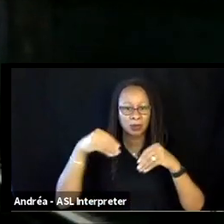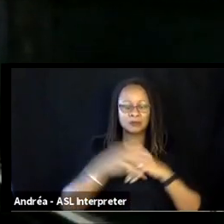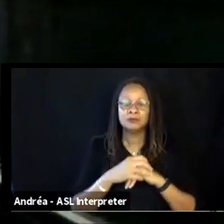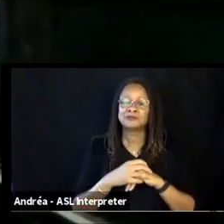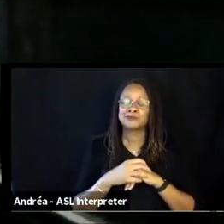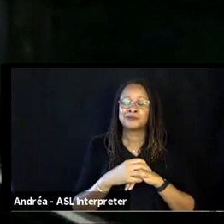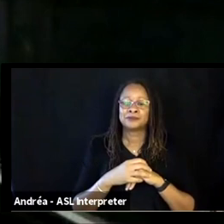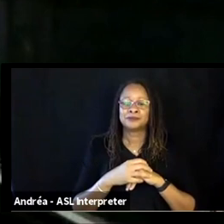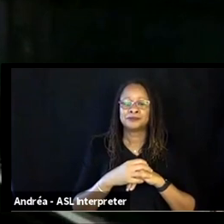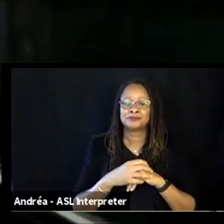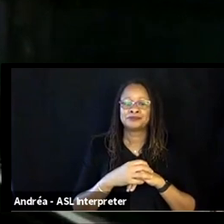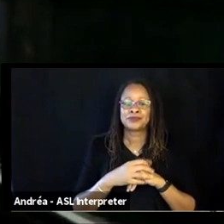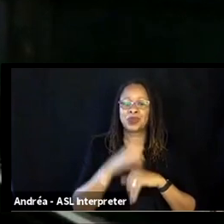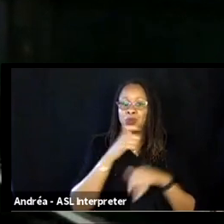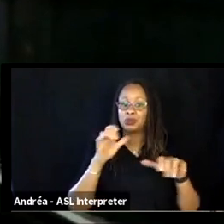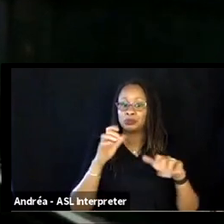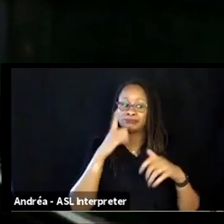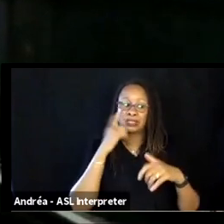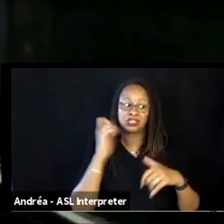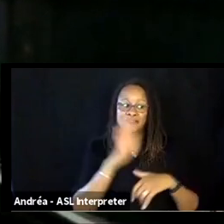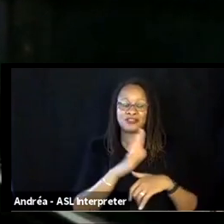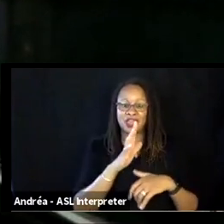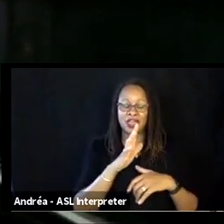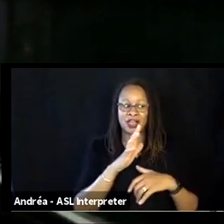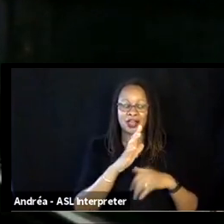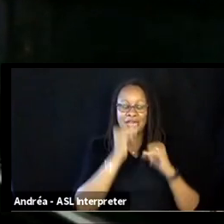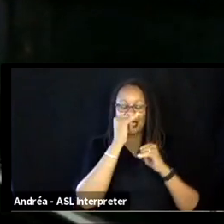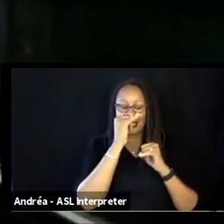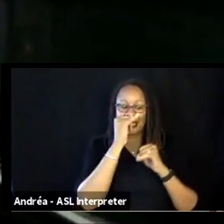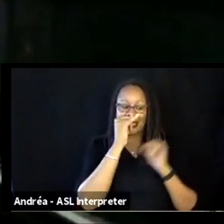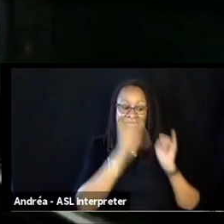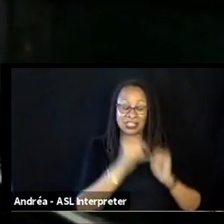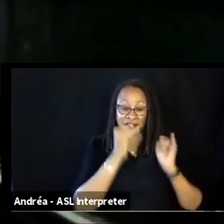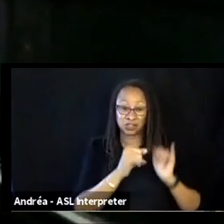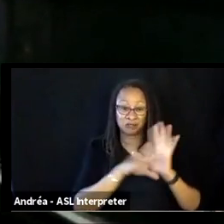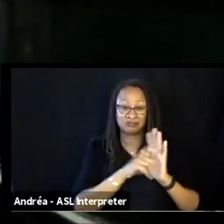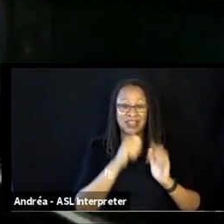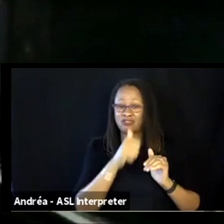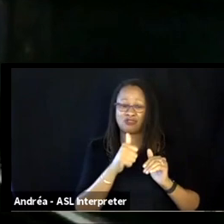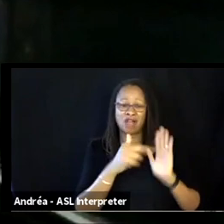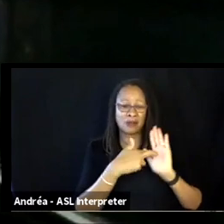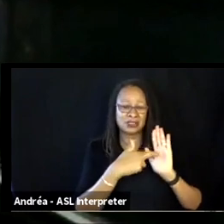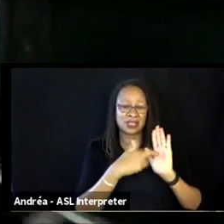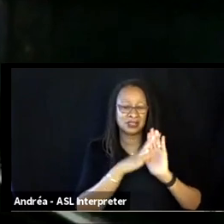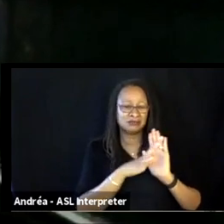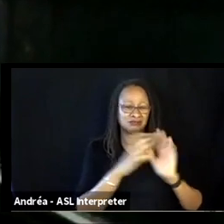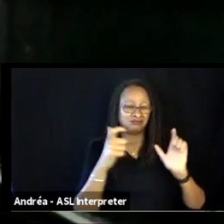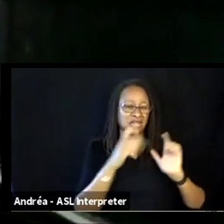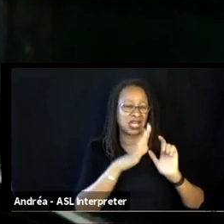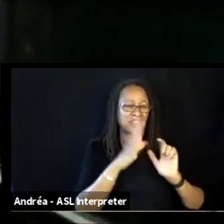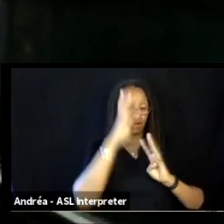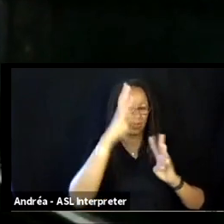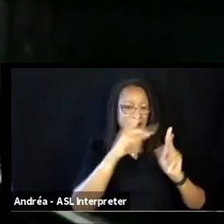are, you know, just due to their, you know, individual representation and identity, historically underrepresented in the creative spaces. So we as a group